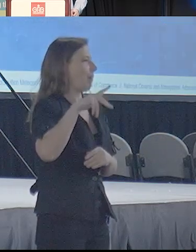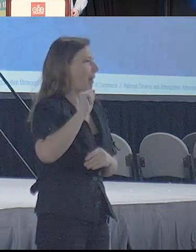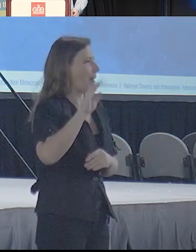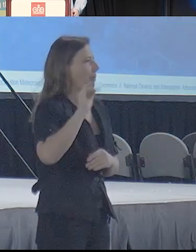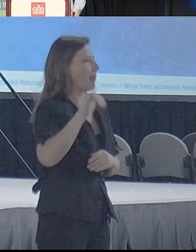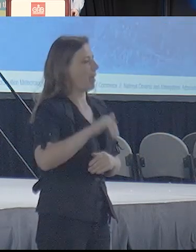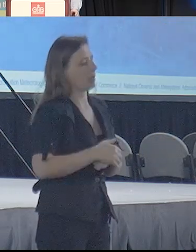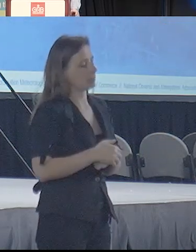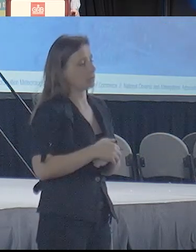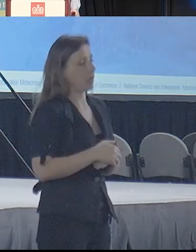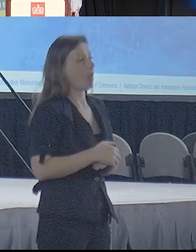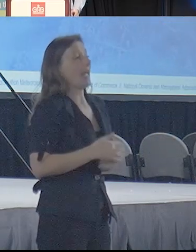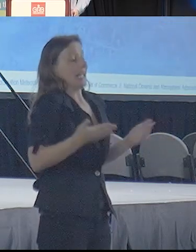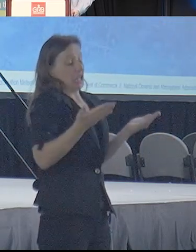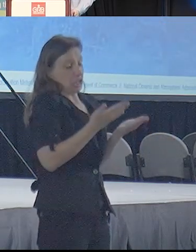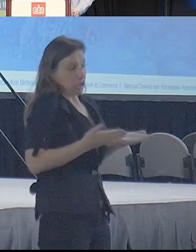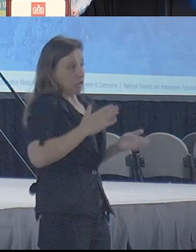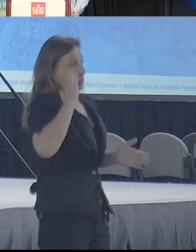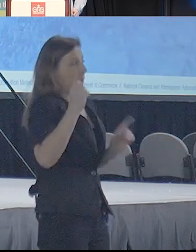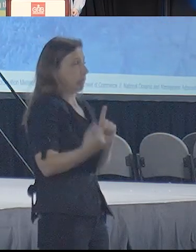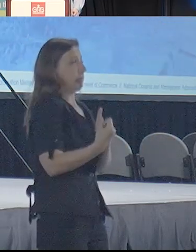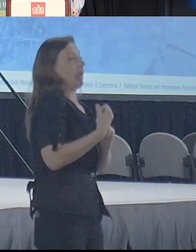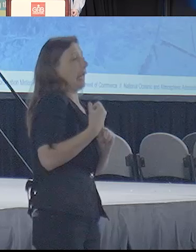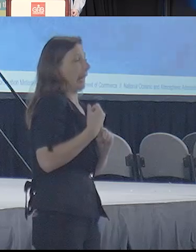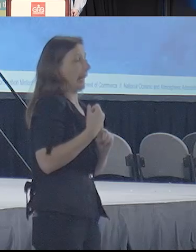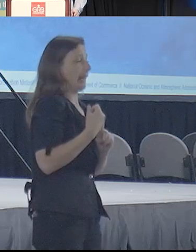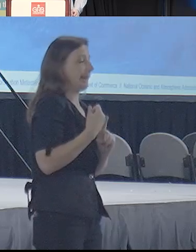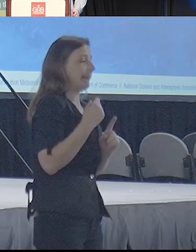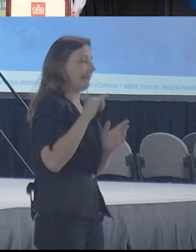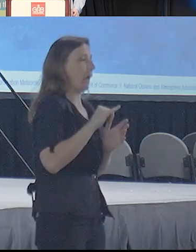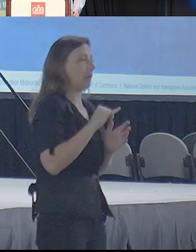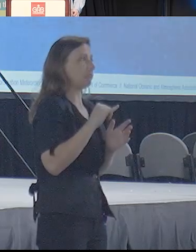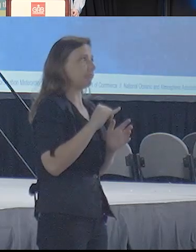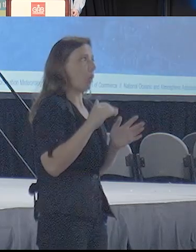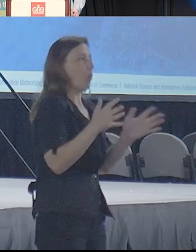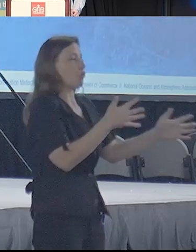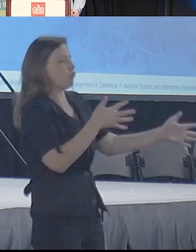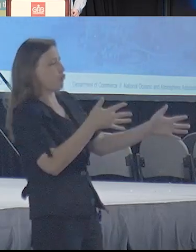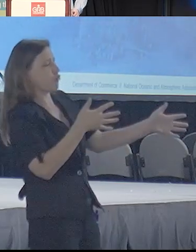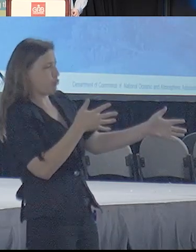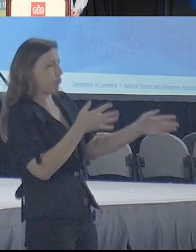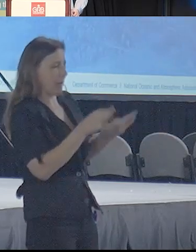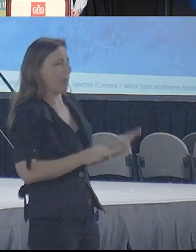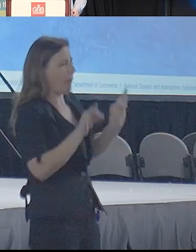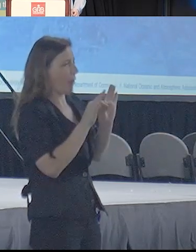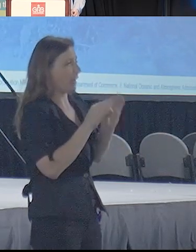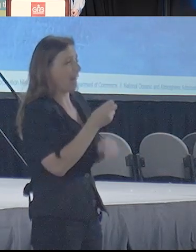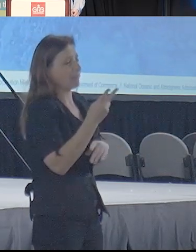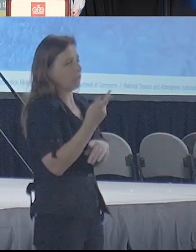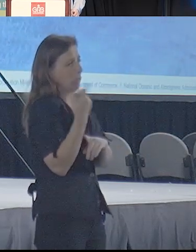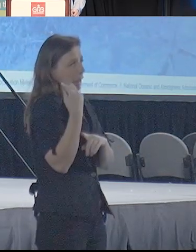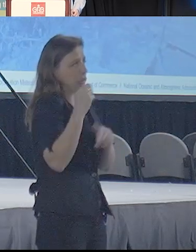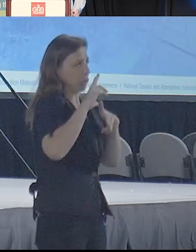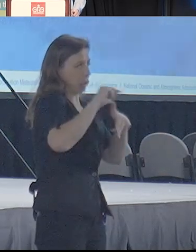So this is going to hit home here a little bit more, that the lesson of wind gusts matter. And there's a couple of hurricanes from last year